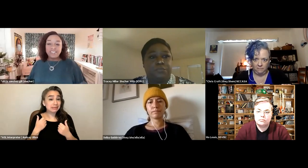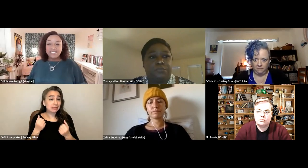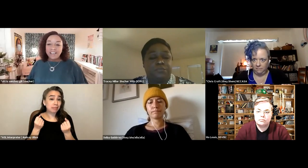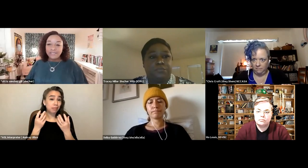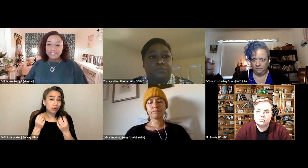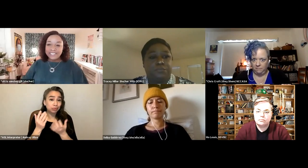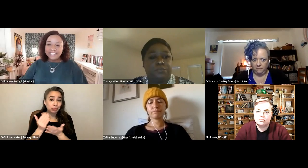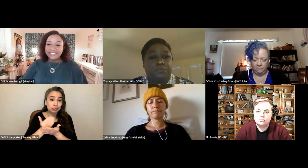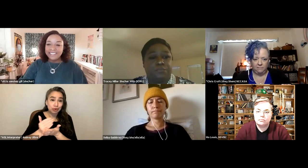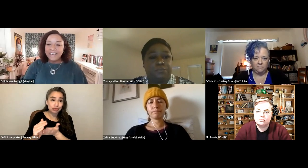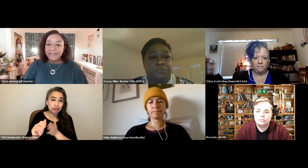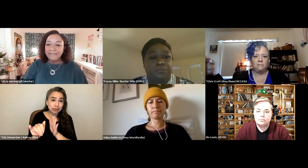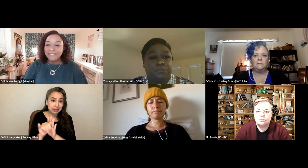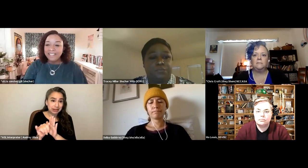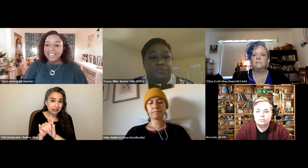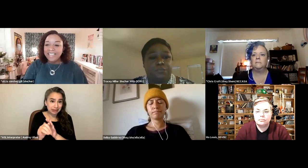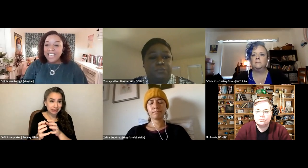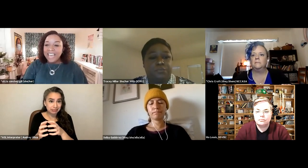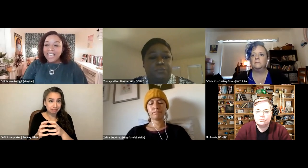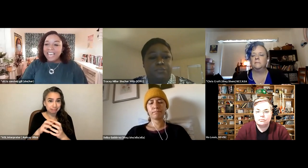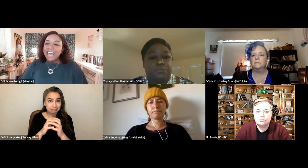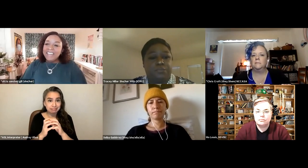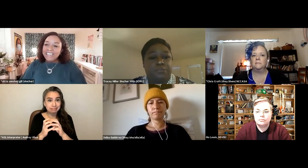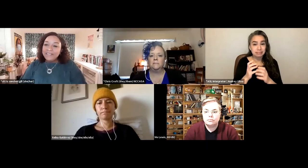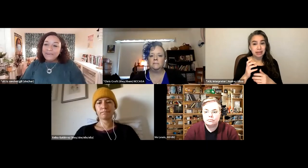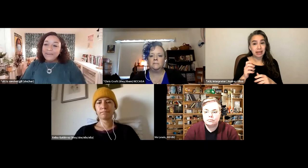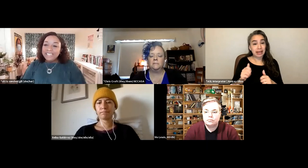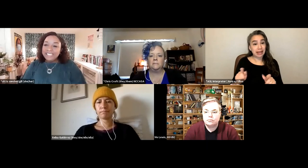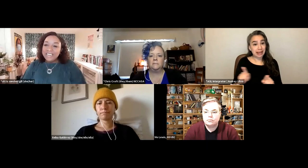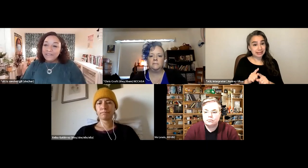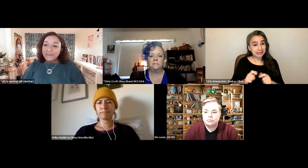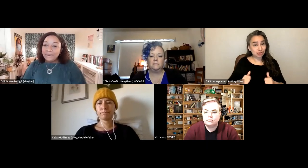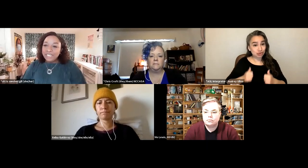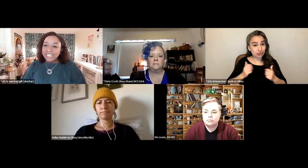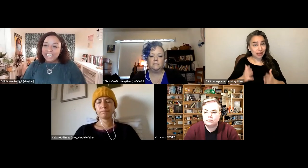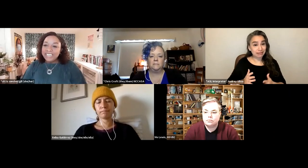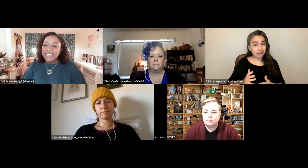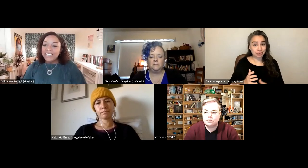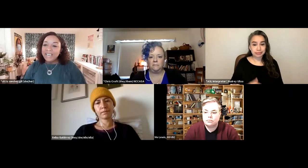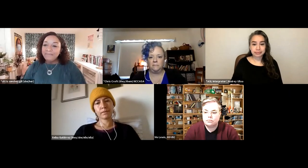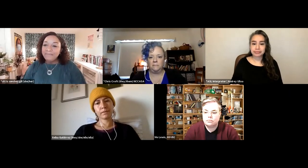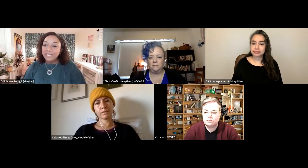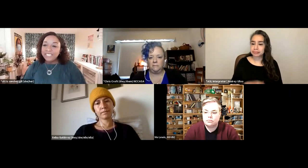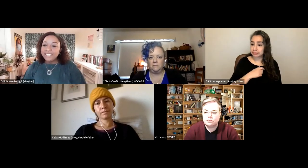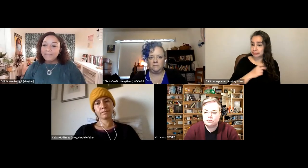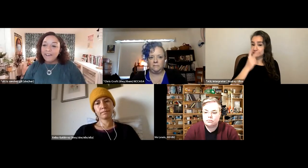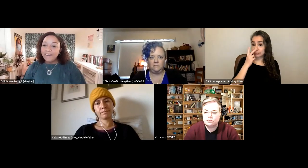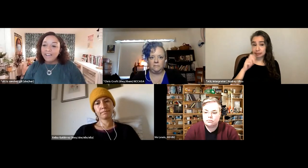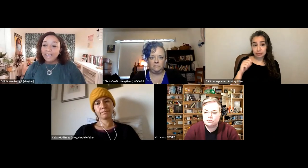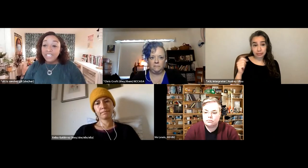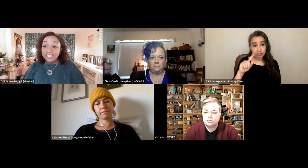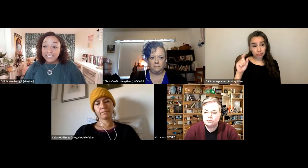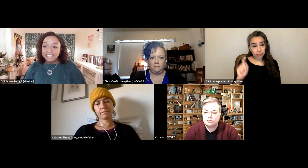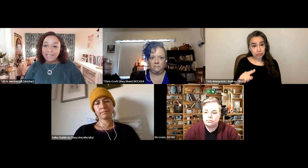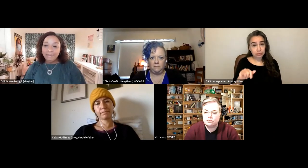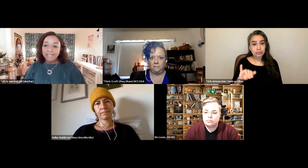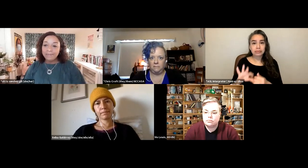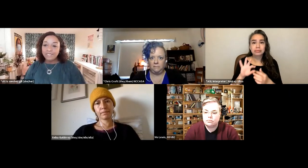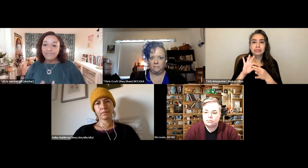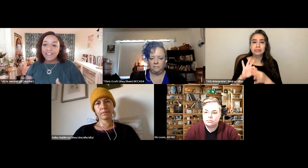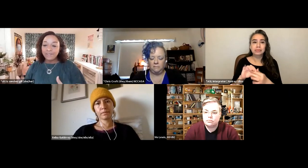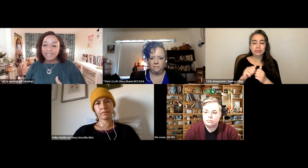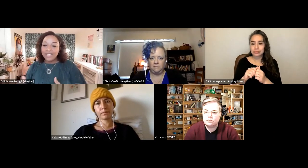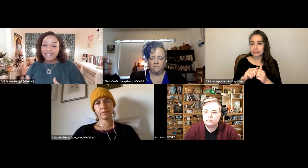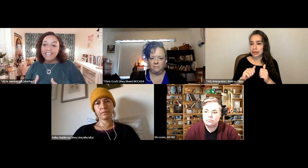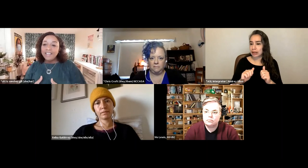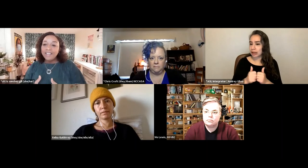survivors ourselves um and then quinn i see another question um which is about how agencies claiming to